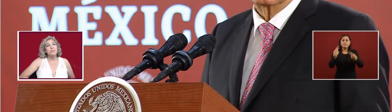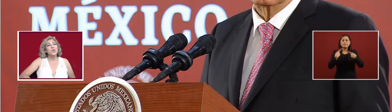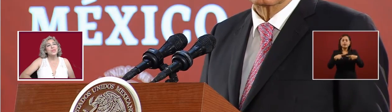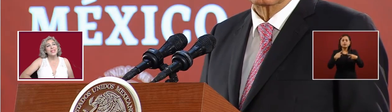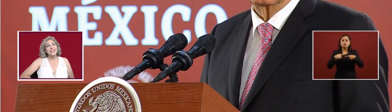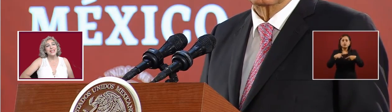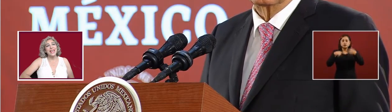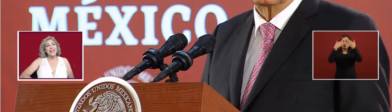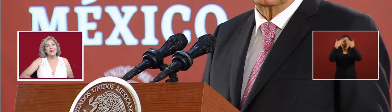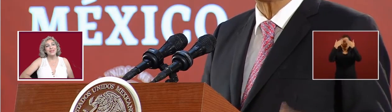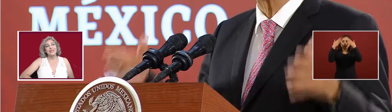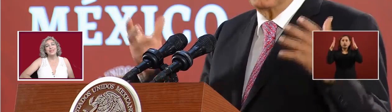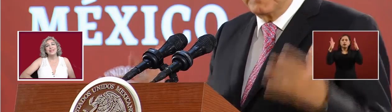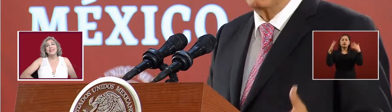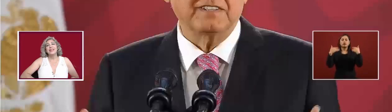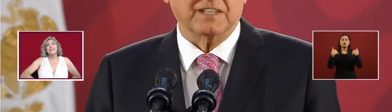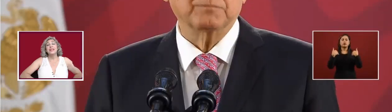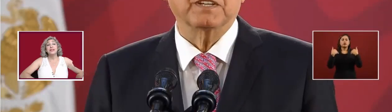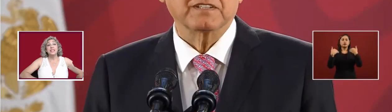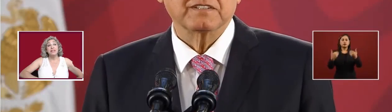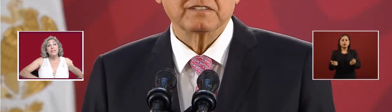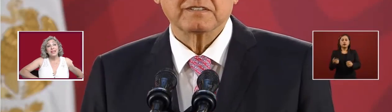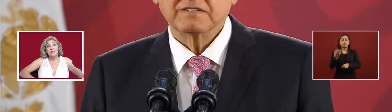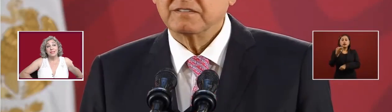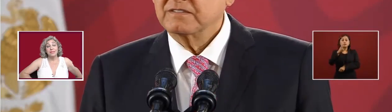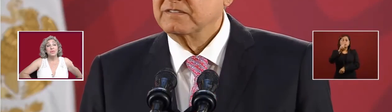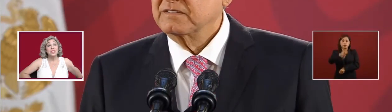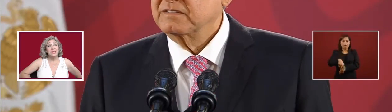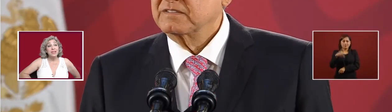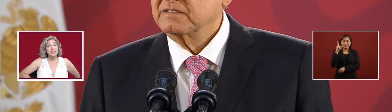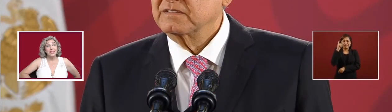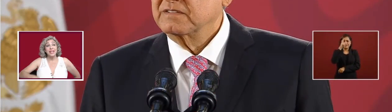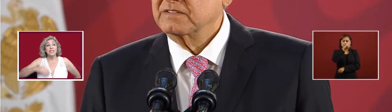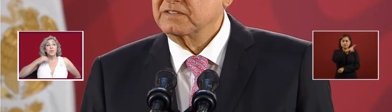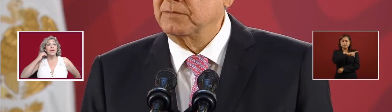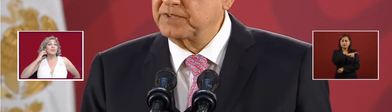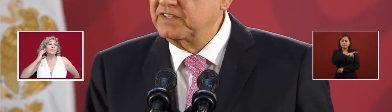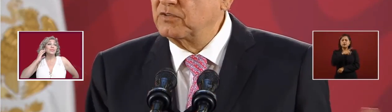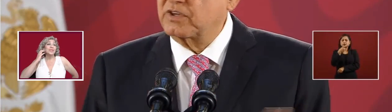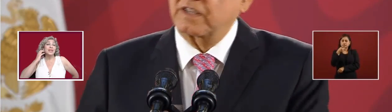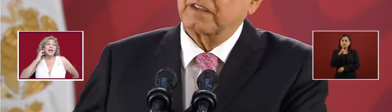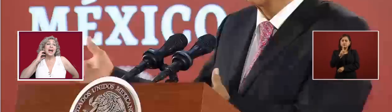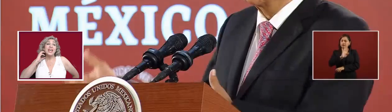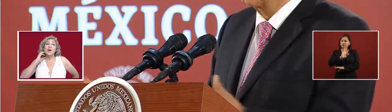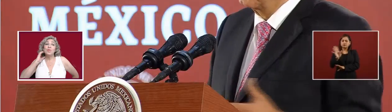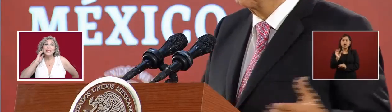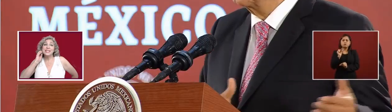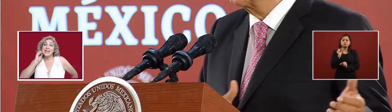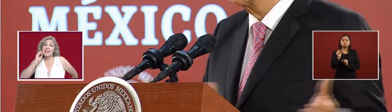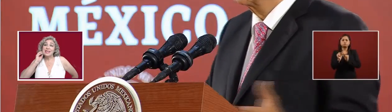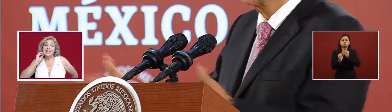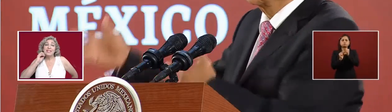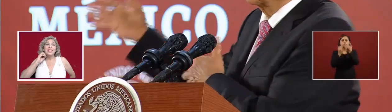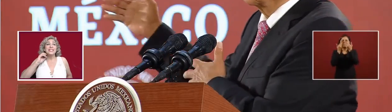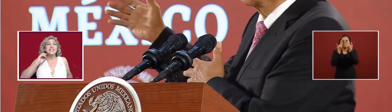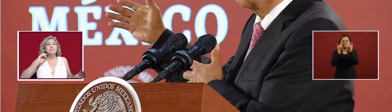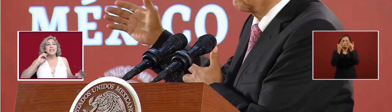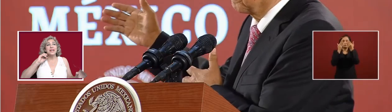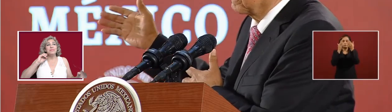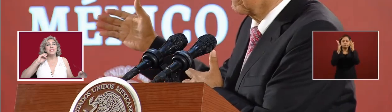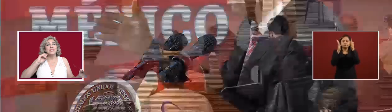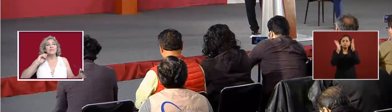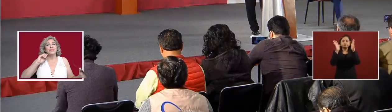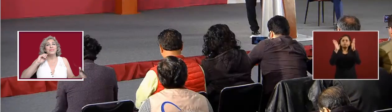important thing to gain the difficult most difficult thing as well I always say that